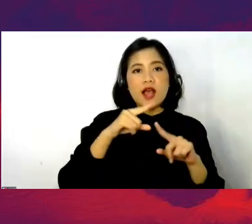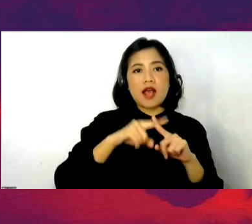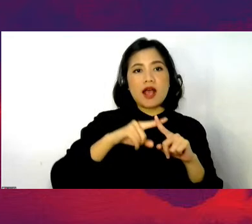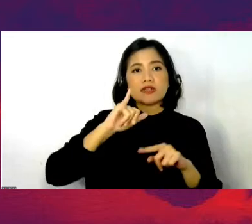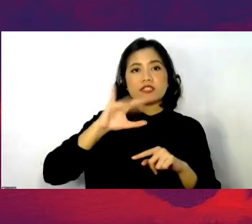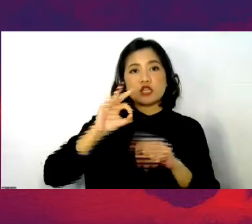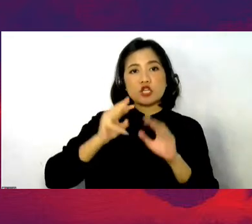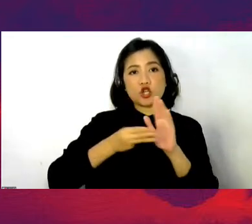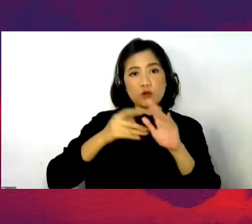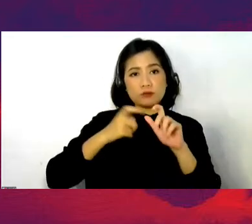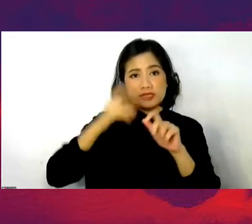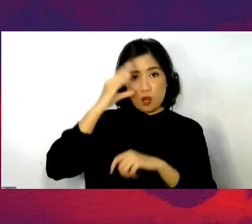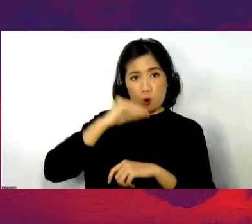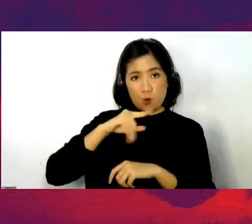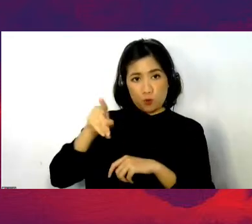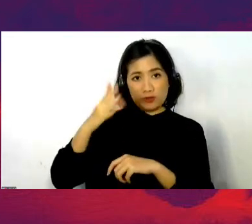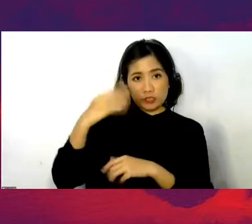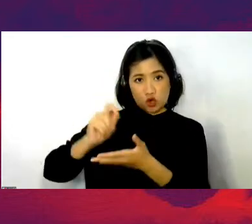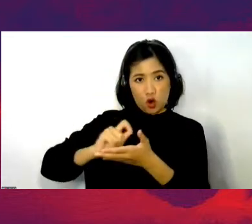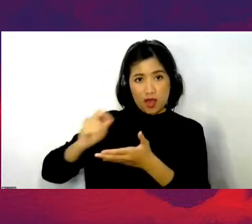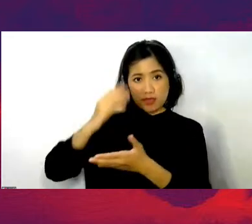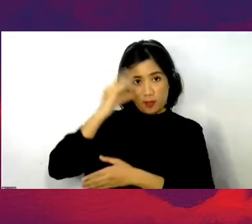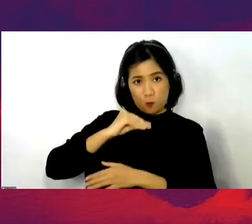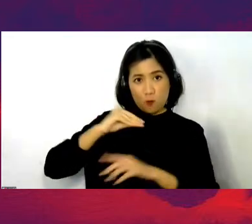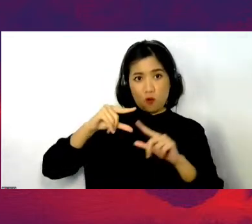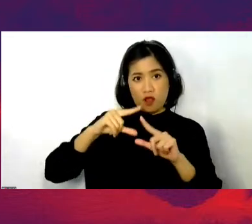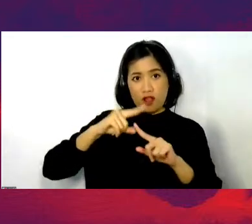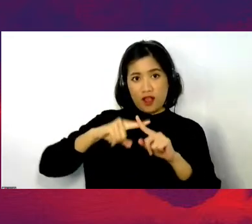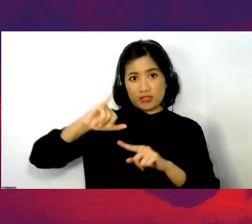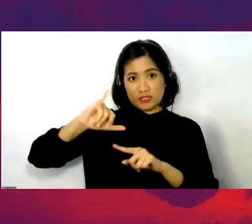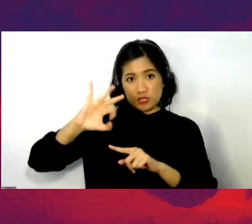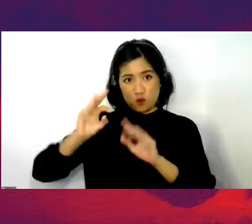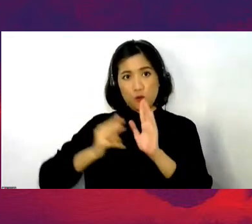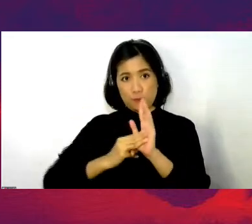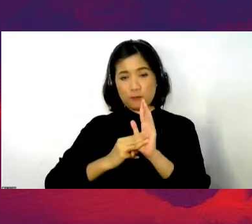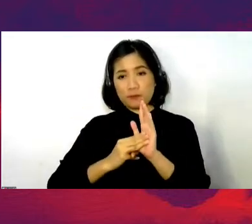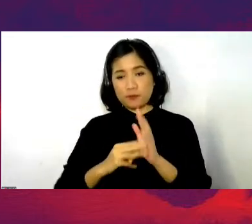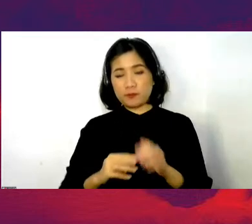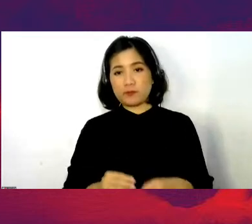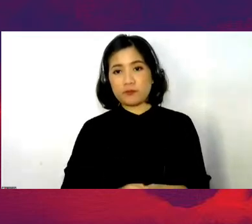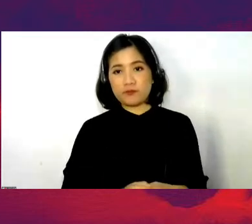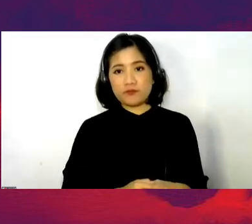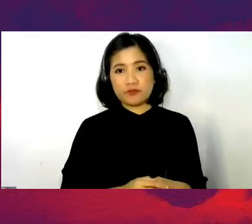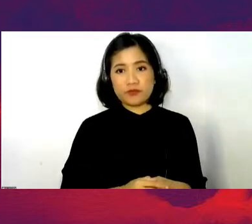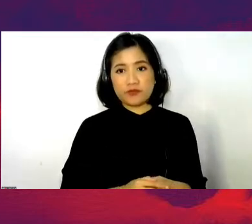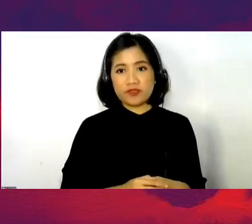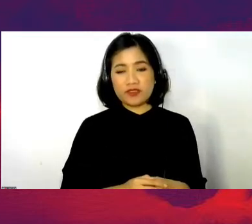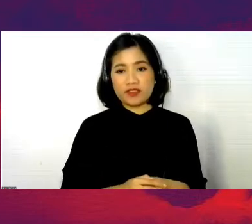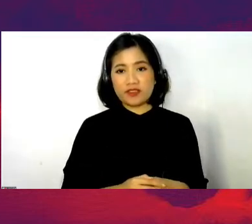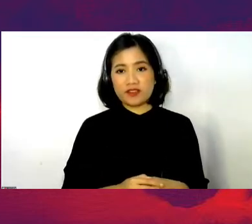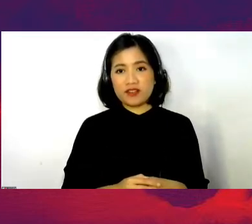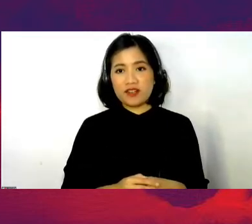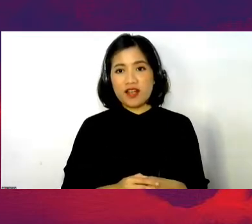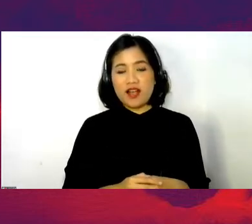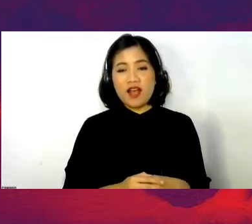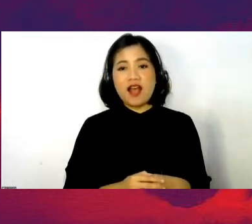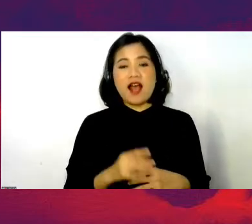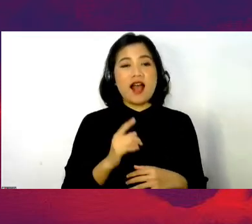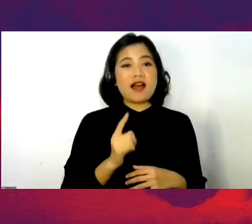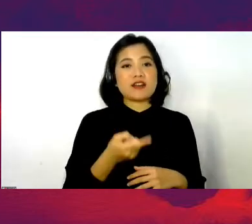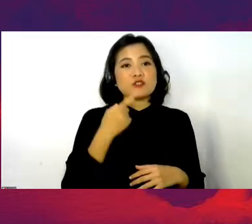have 2 over 4. That's poverty. To get the poverty gap, you take